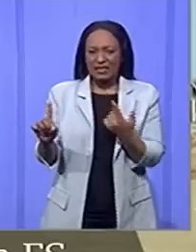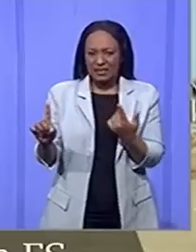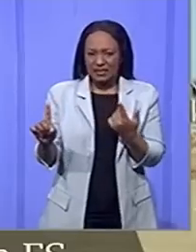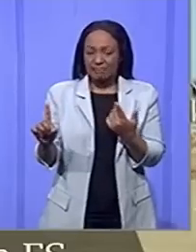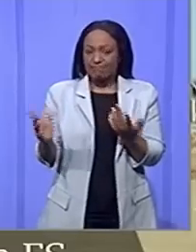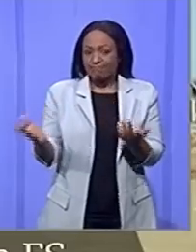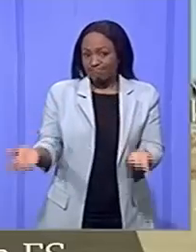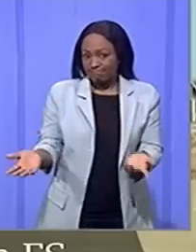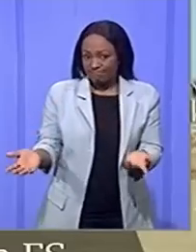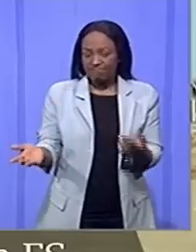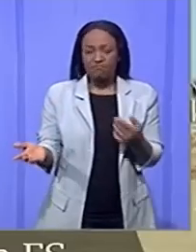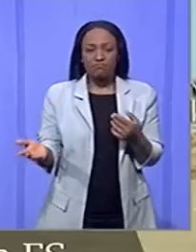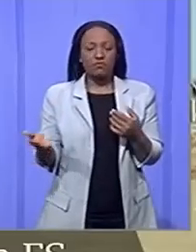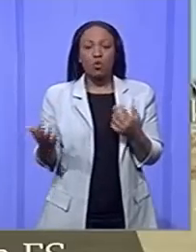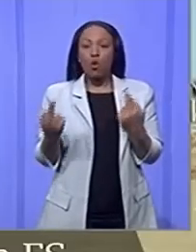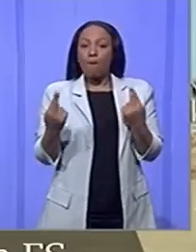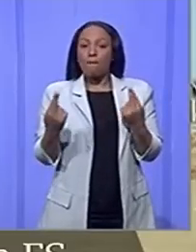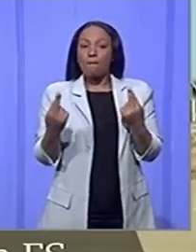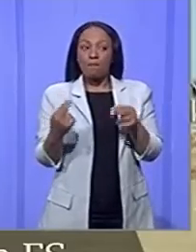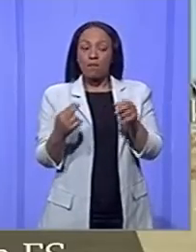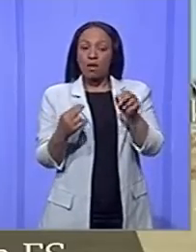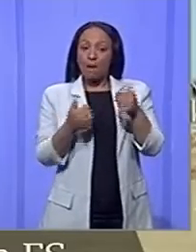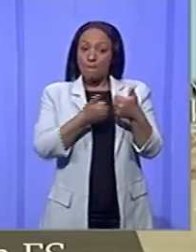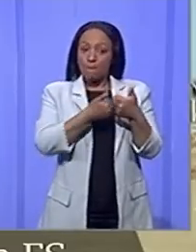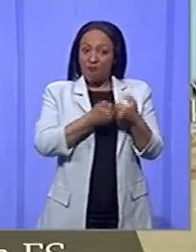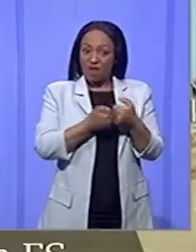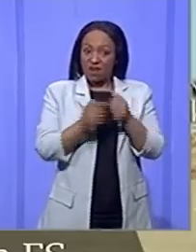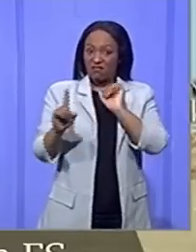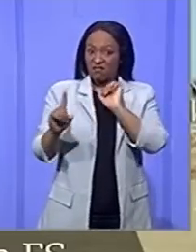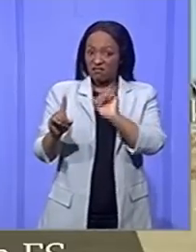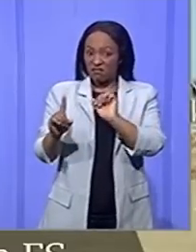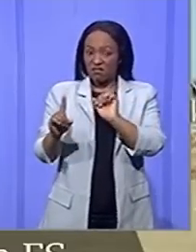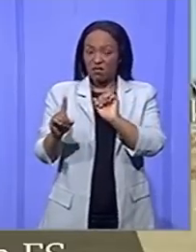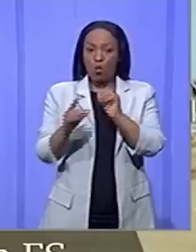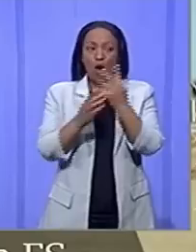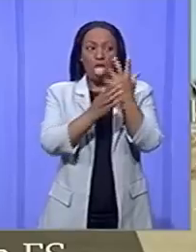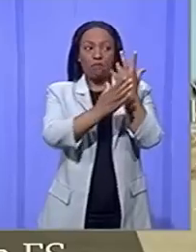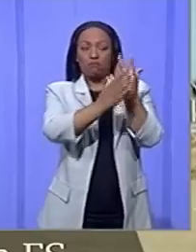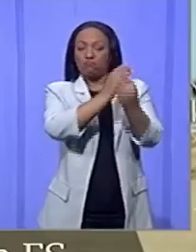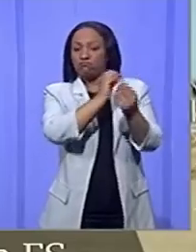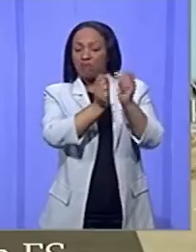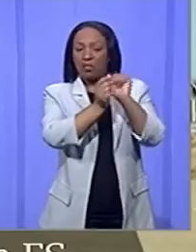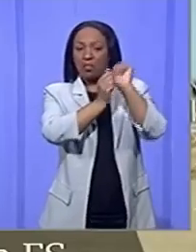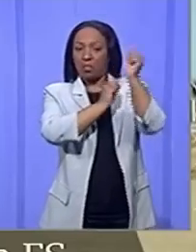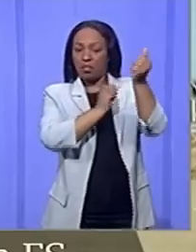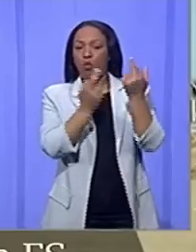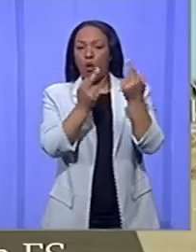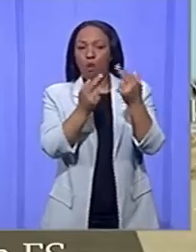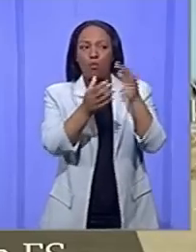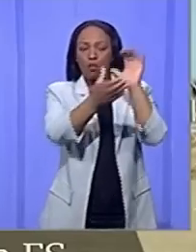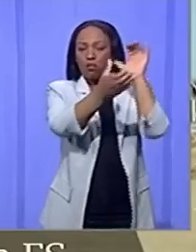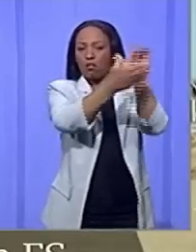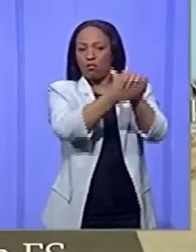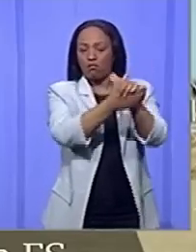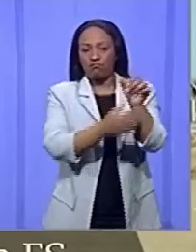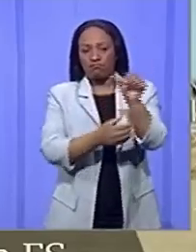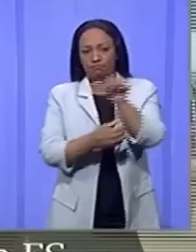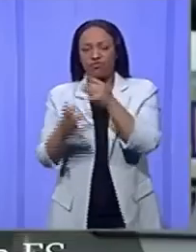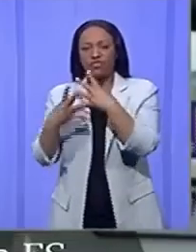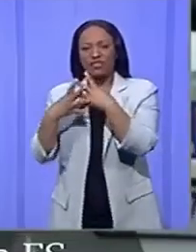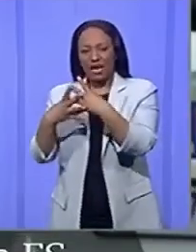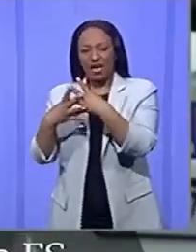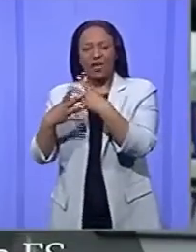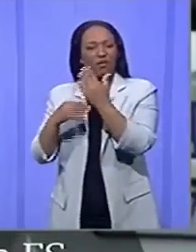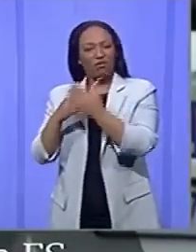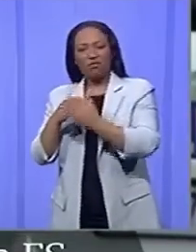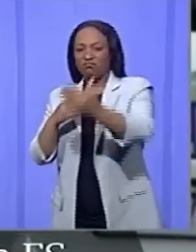tla fumaneha the suspect and qetelo re na le tshepo ya hore o tla ya tronkong for nako e